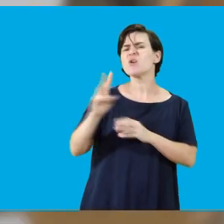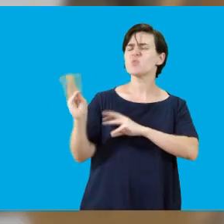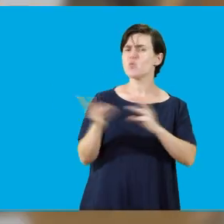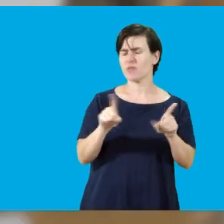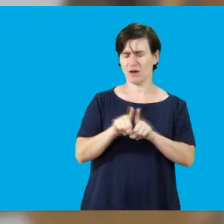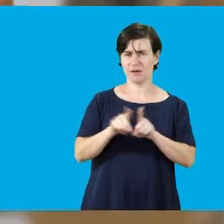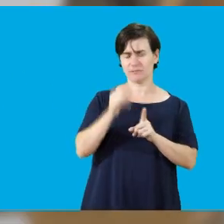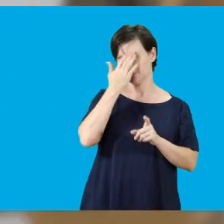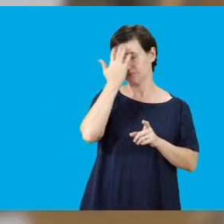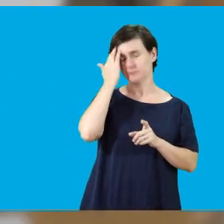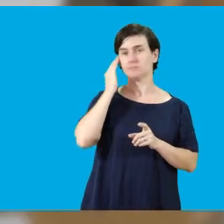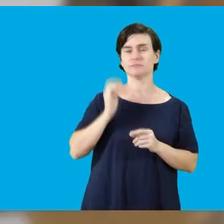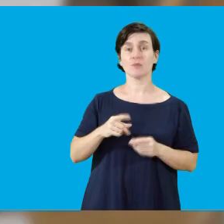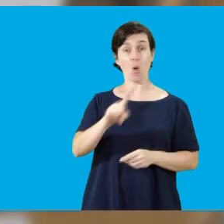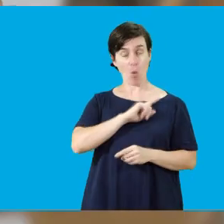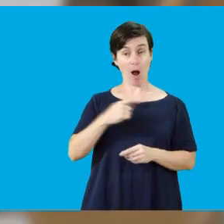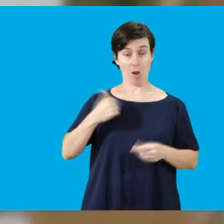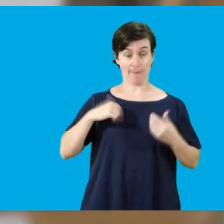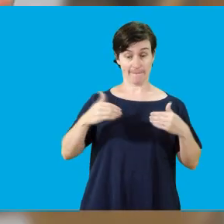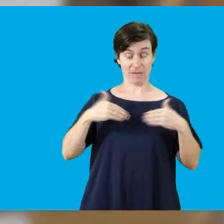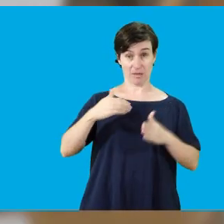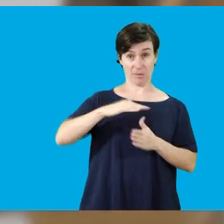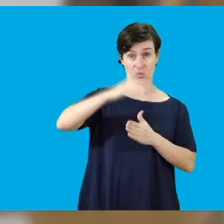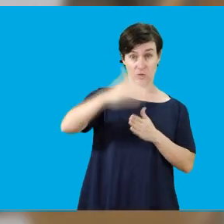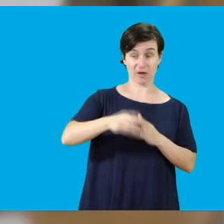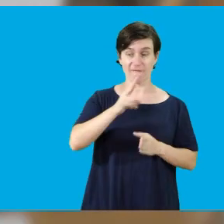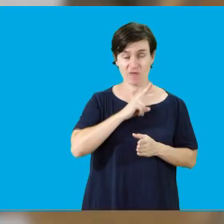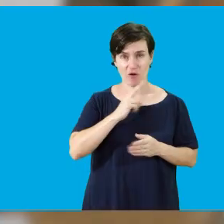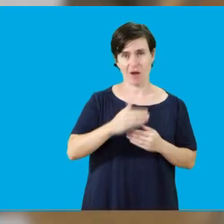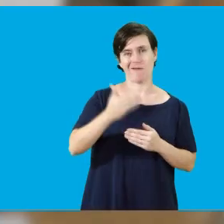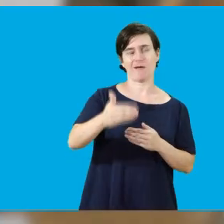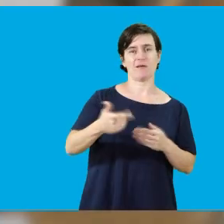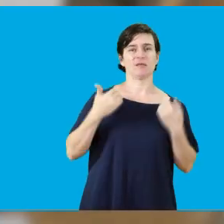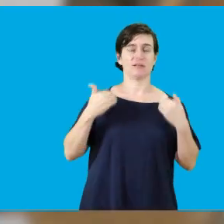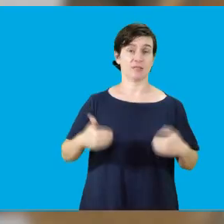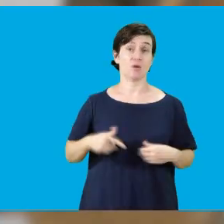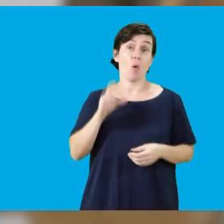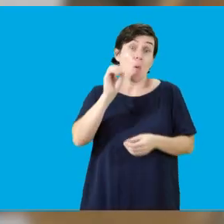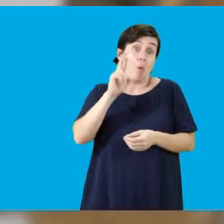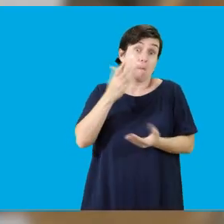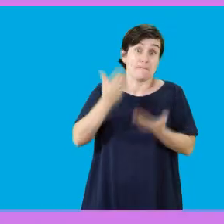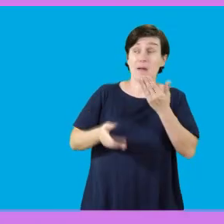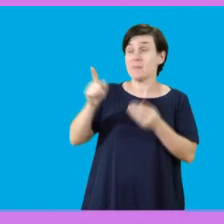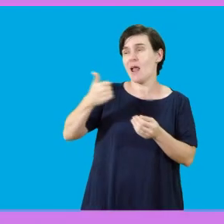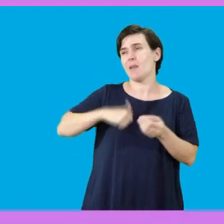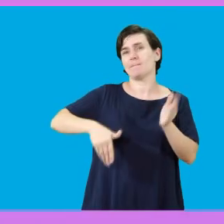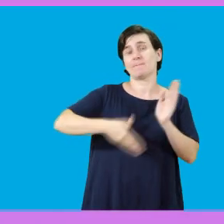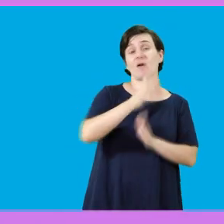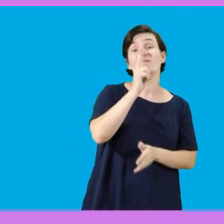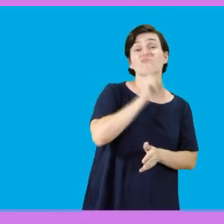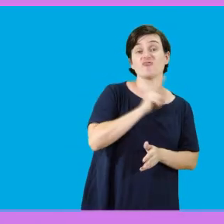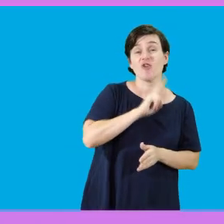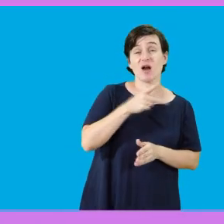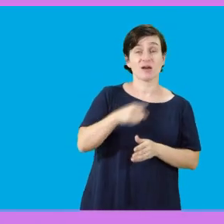weather there on this particular Thursday, so that I can start my weekend on a Friday, then up until Sunday. Or Vusi might decide to leave on a